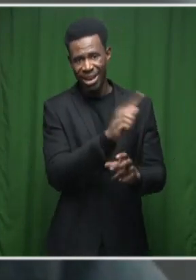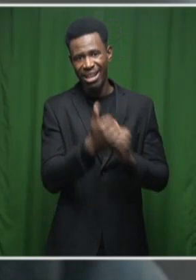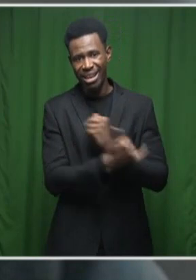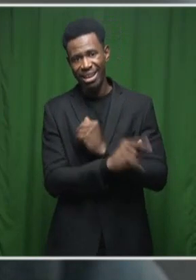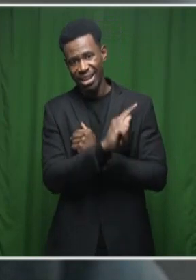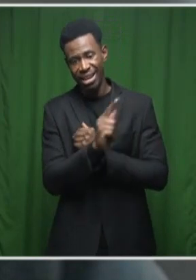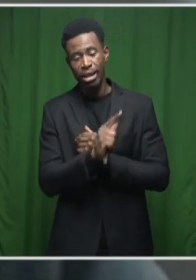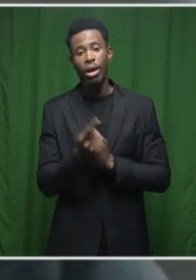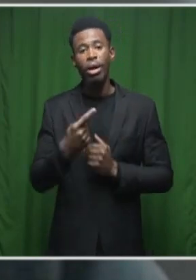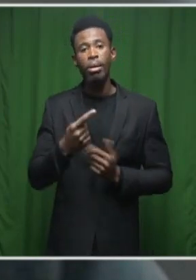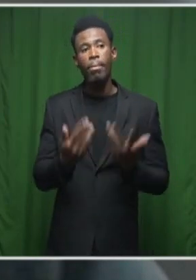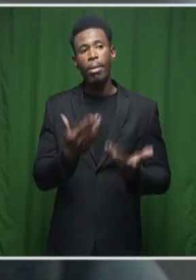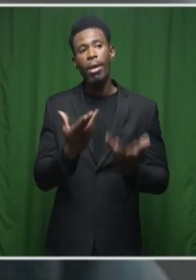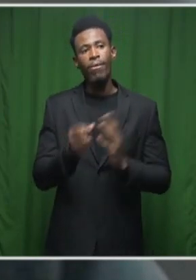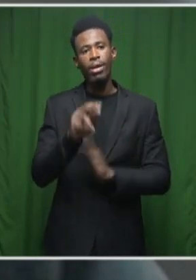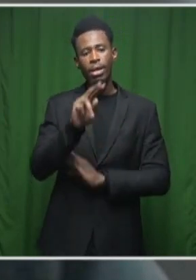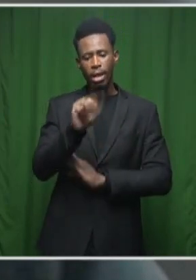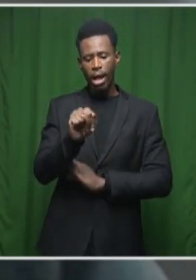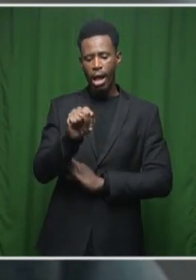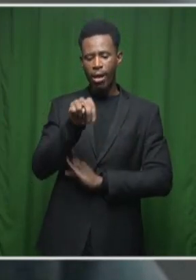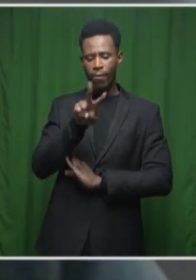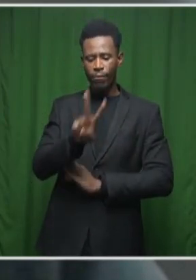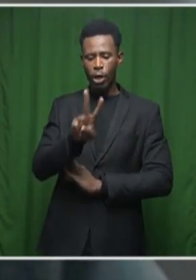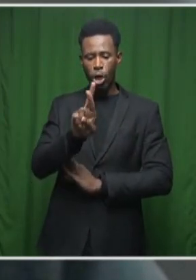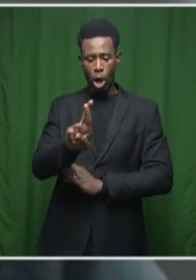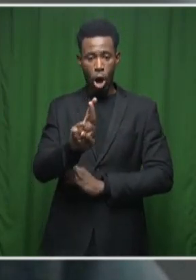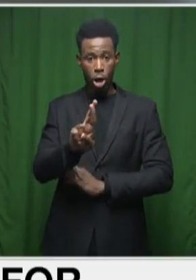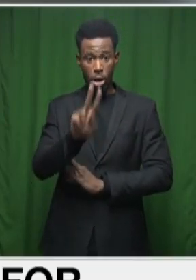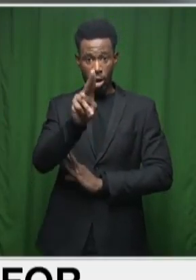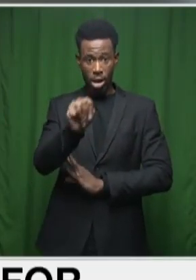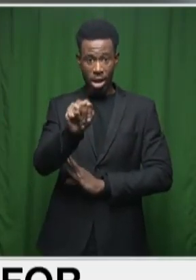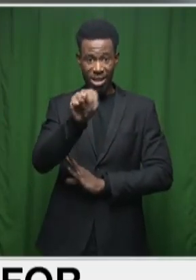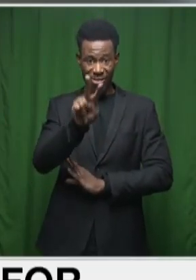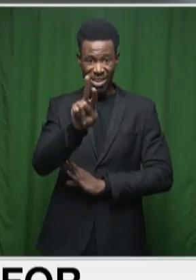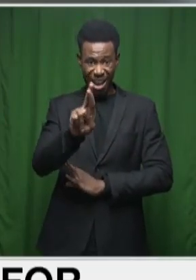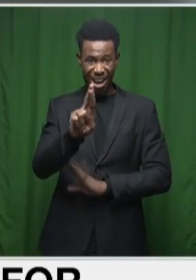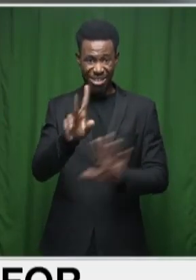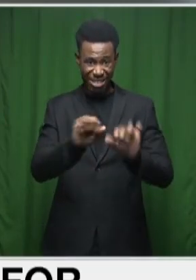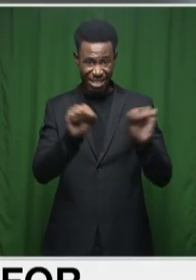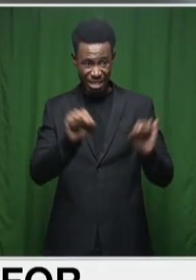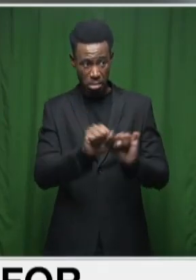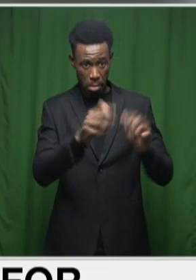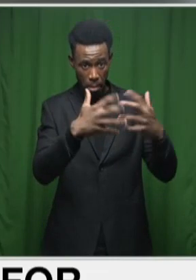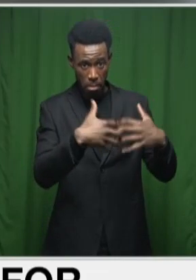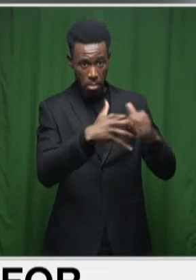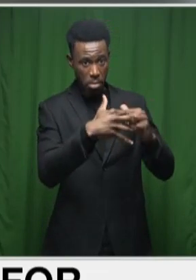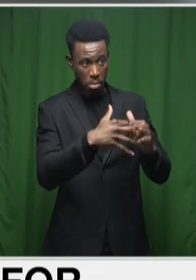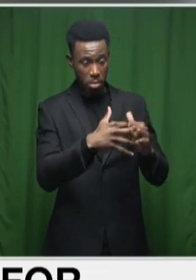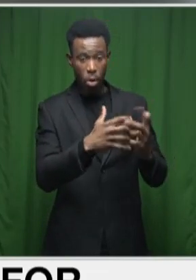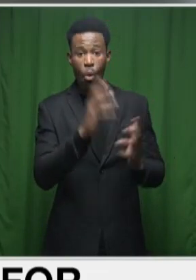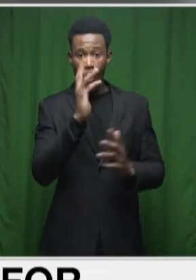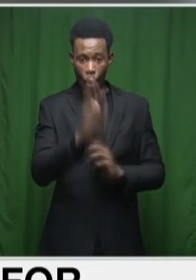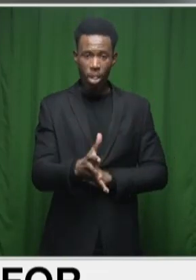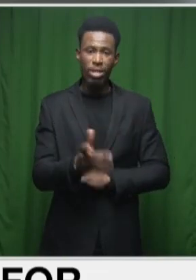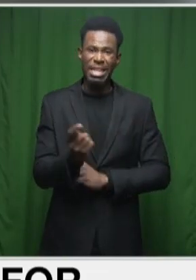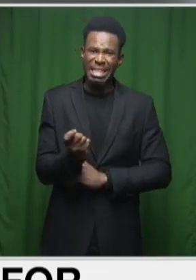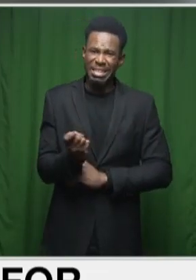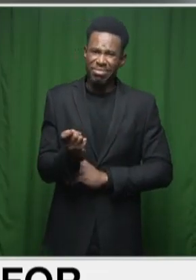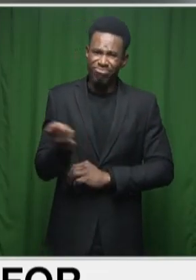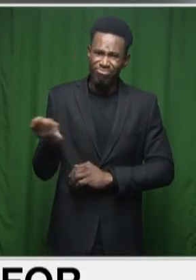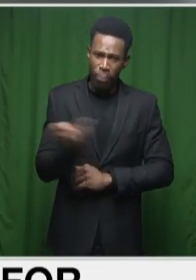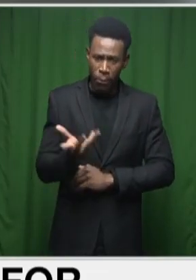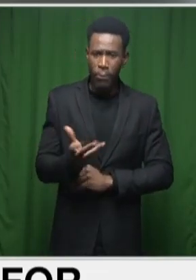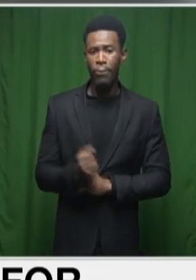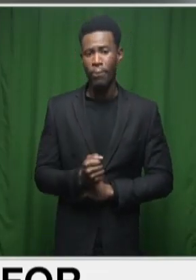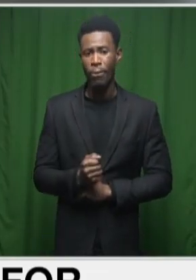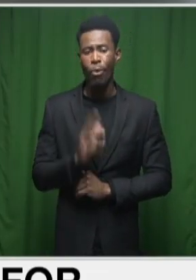MVR system in place is going to be expensive. And there are other issues as well, environmental concerns that